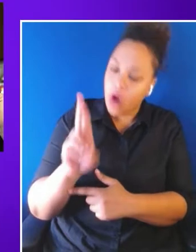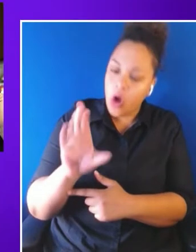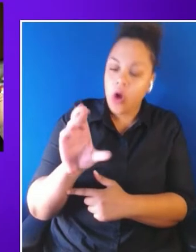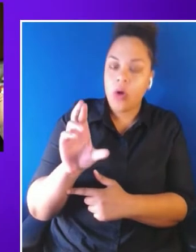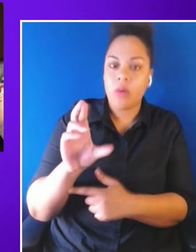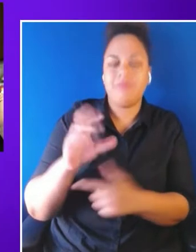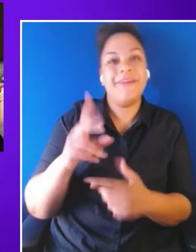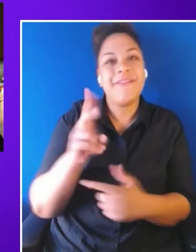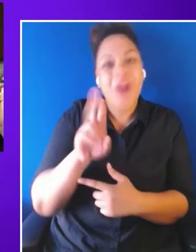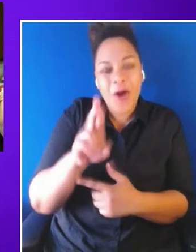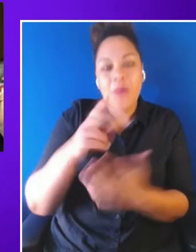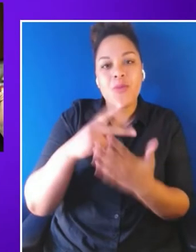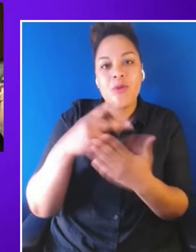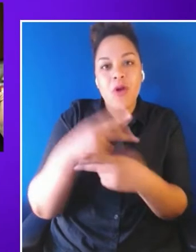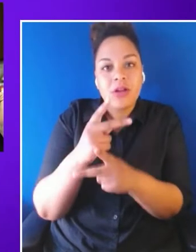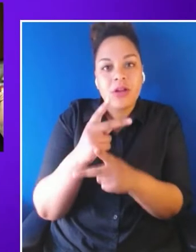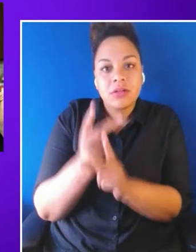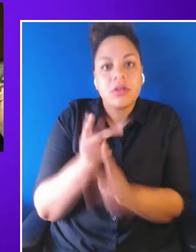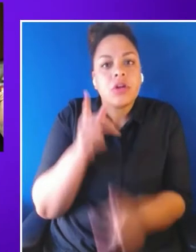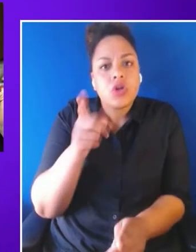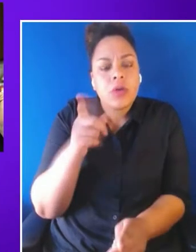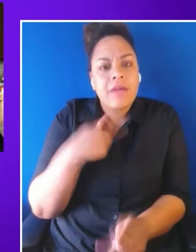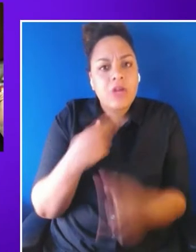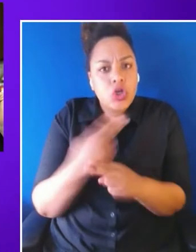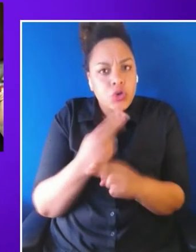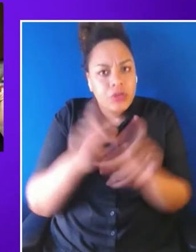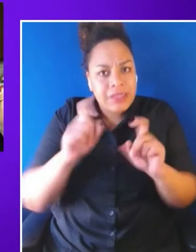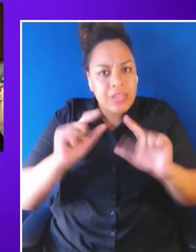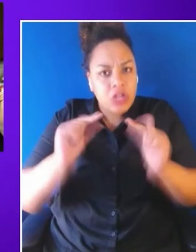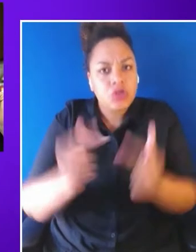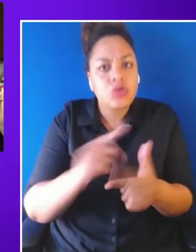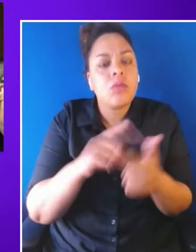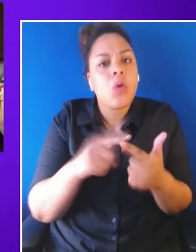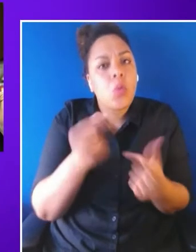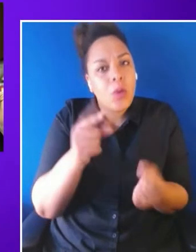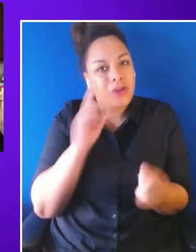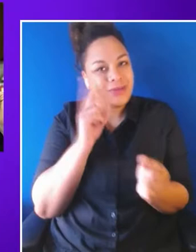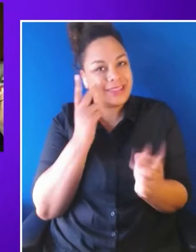test groups, or what could you see that could be improved upon as part of that experience?